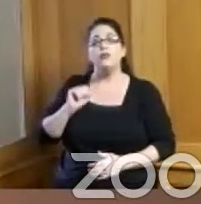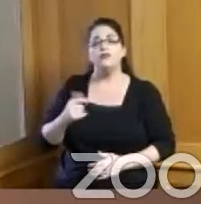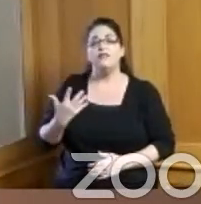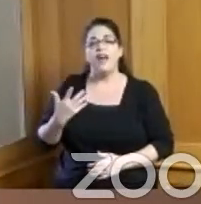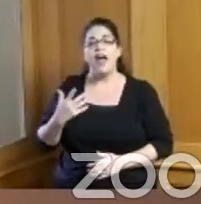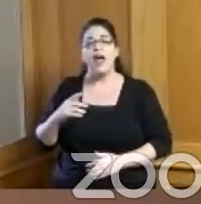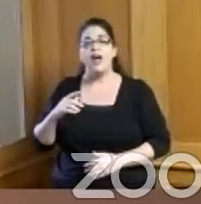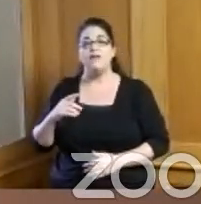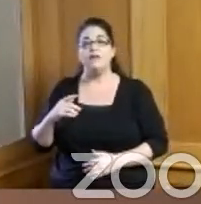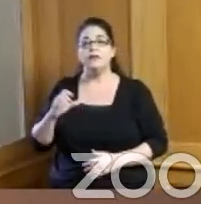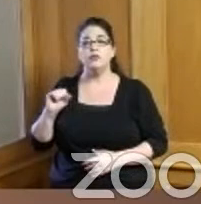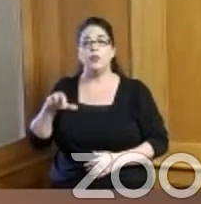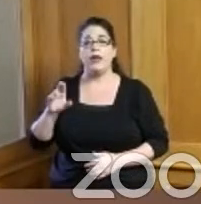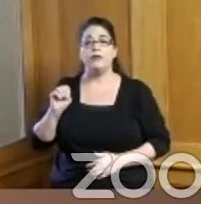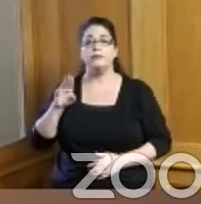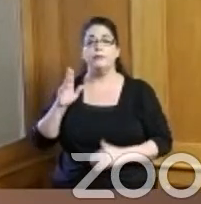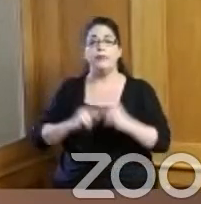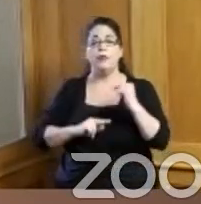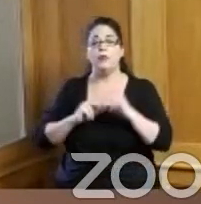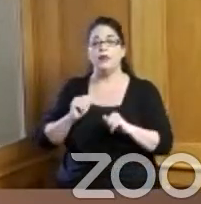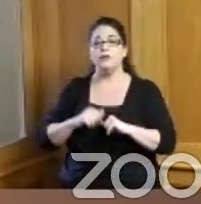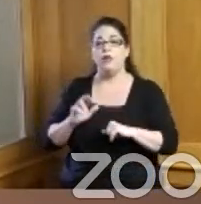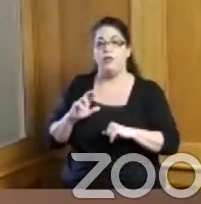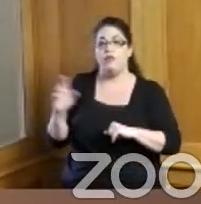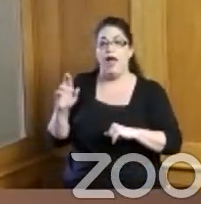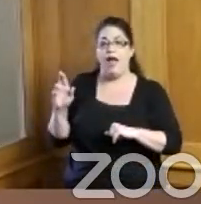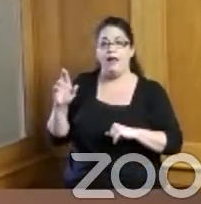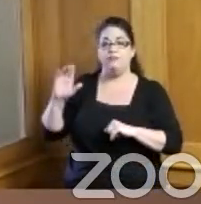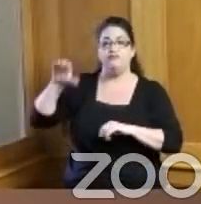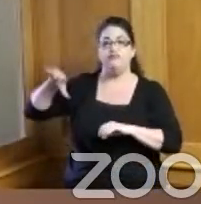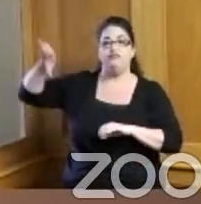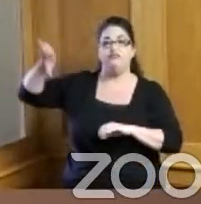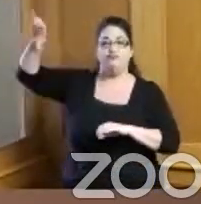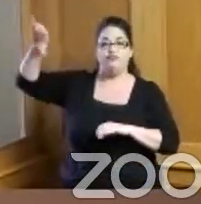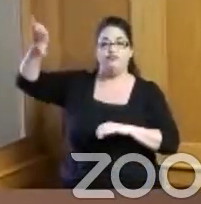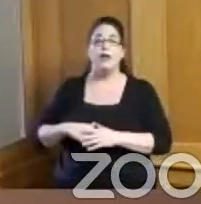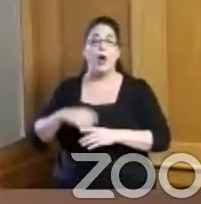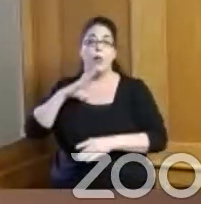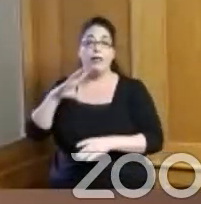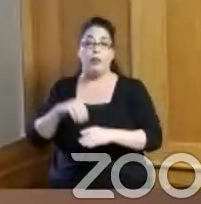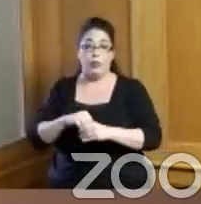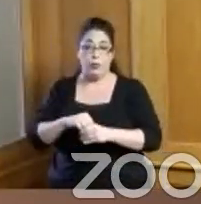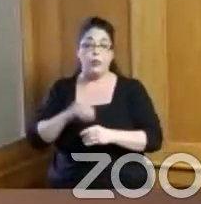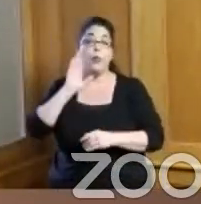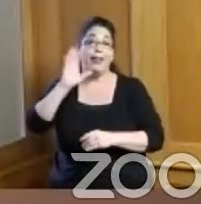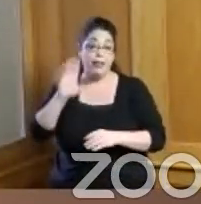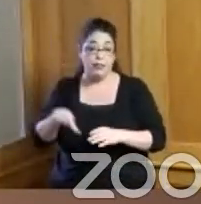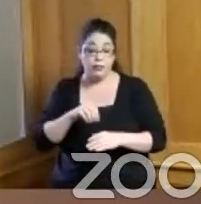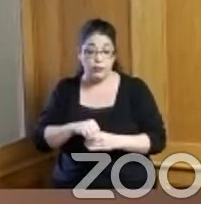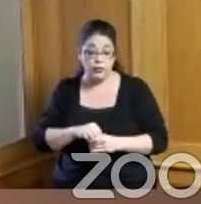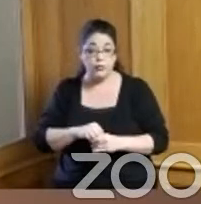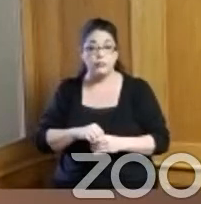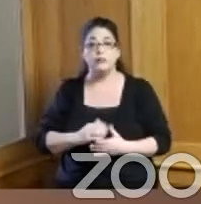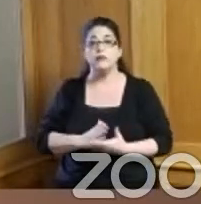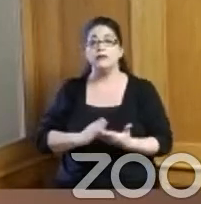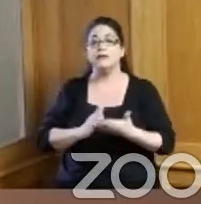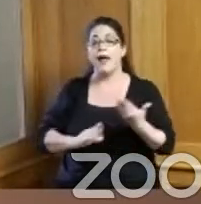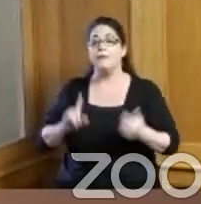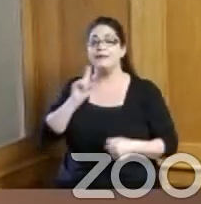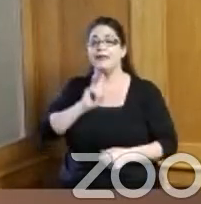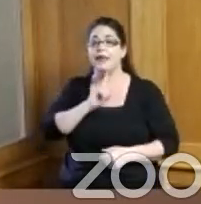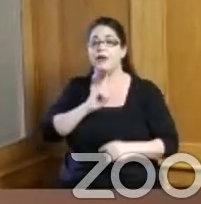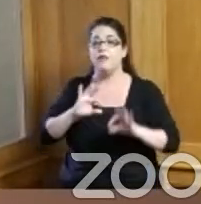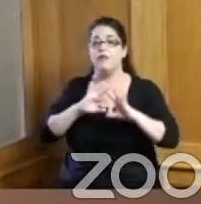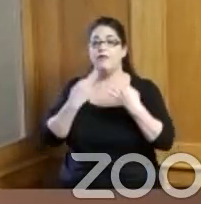Harrison Avenue. Those are in the pink to the right of the plan. It would also include some single-family